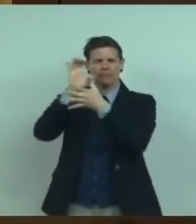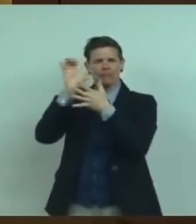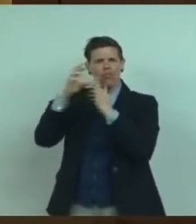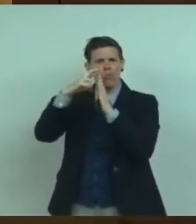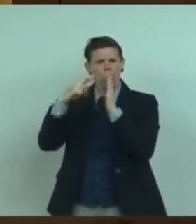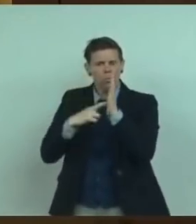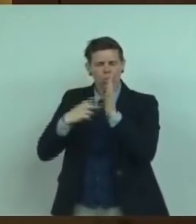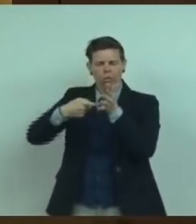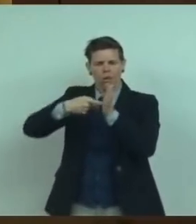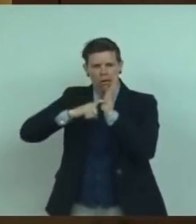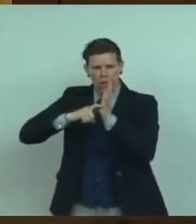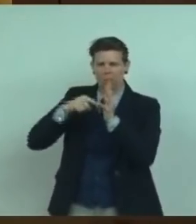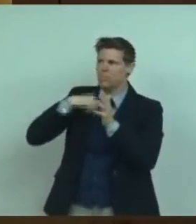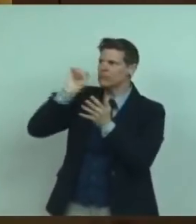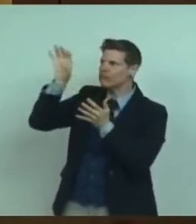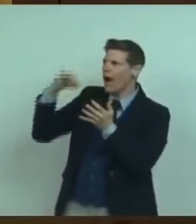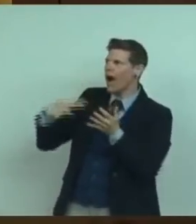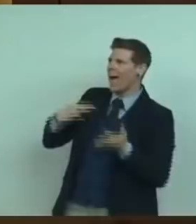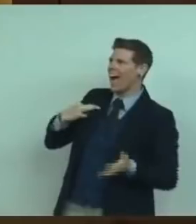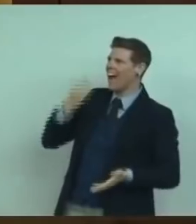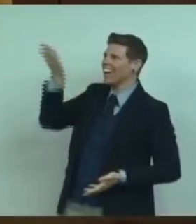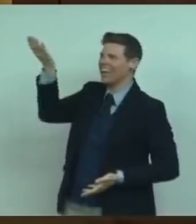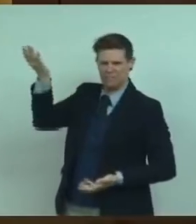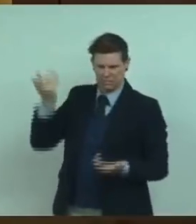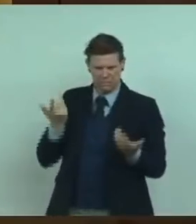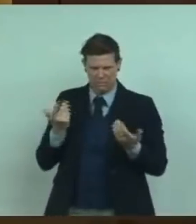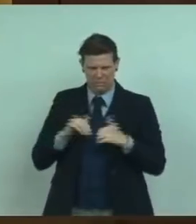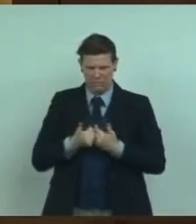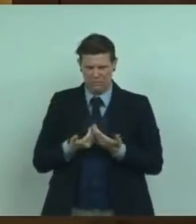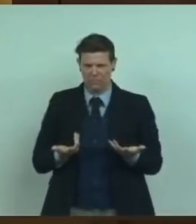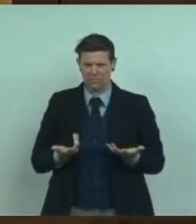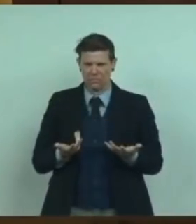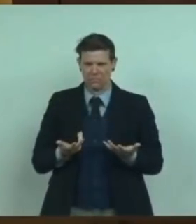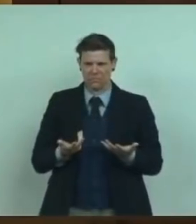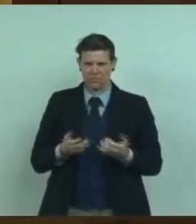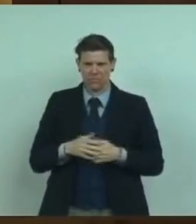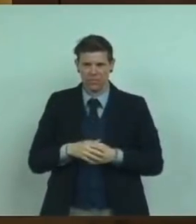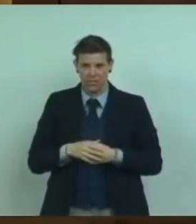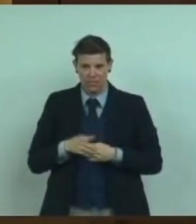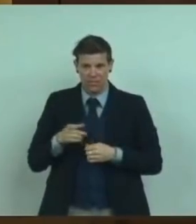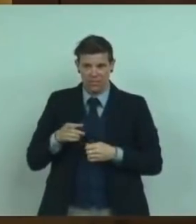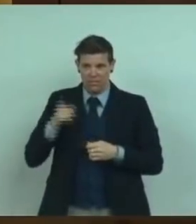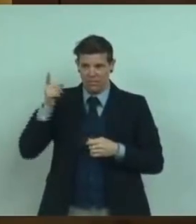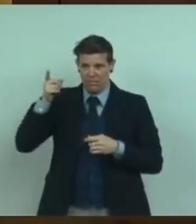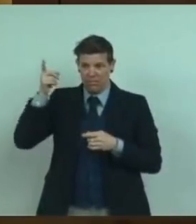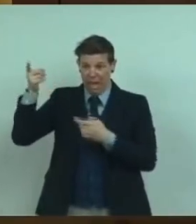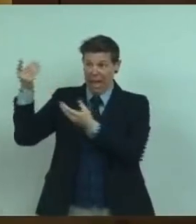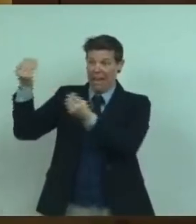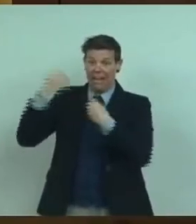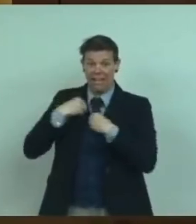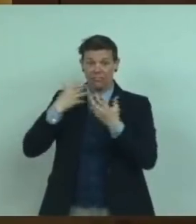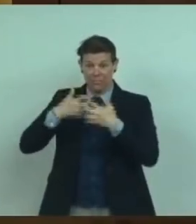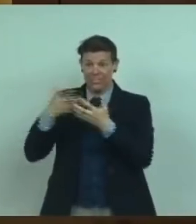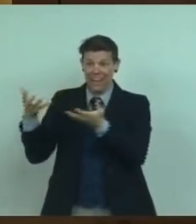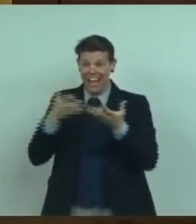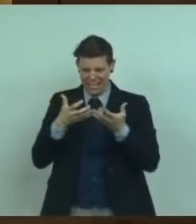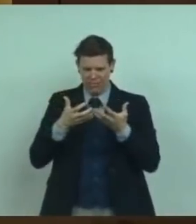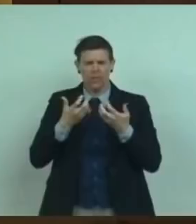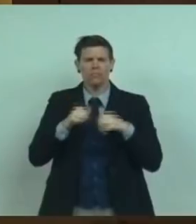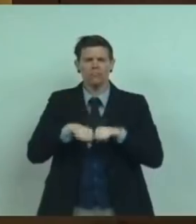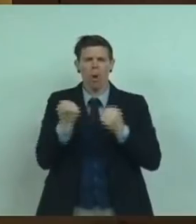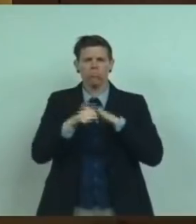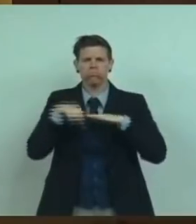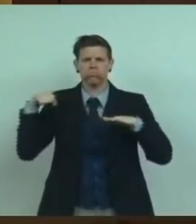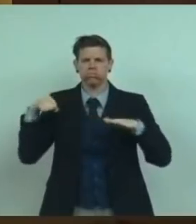out ventilators without checking them that needed to be repaired, that they've created this incredible purchasing